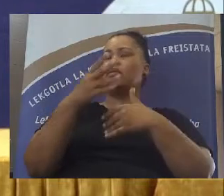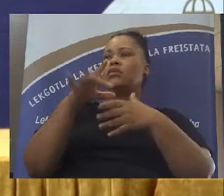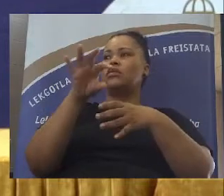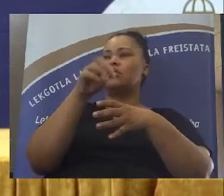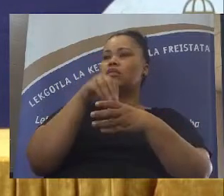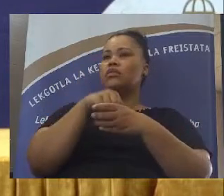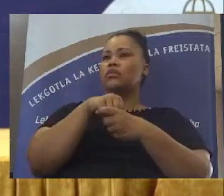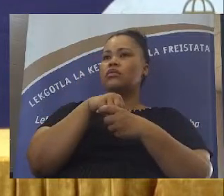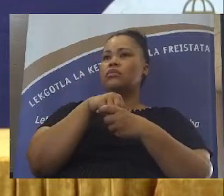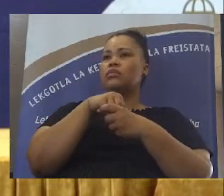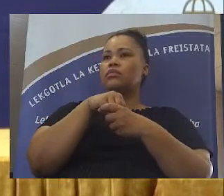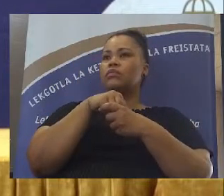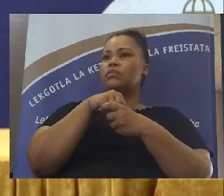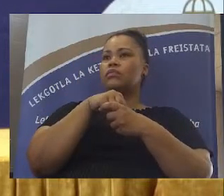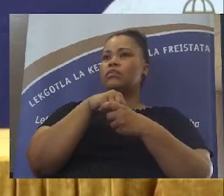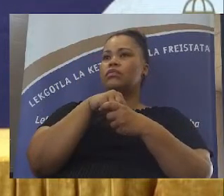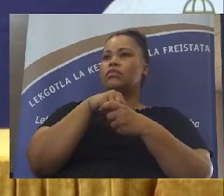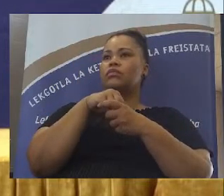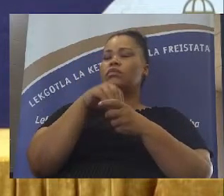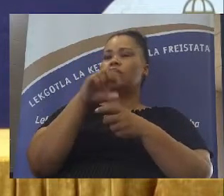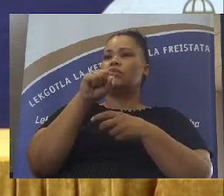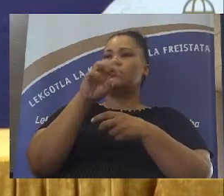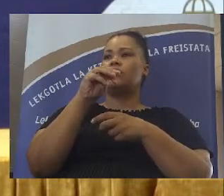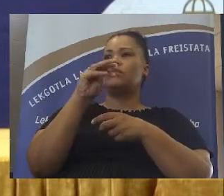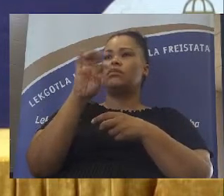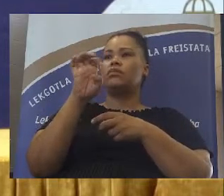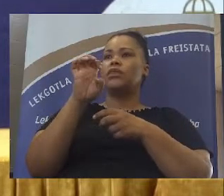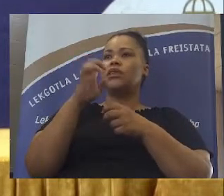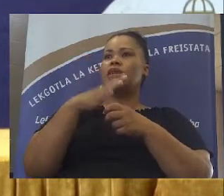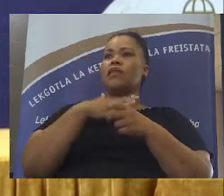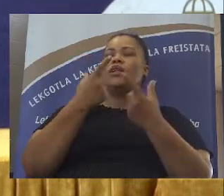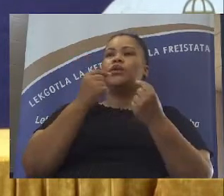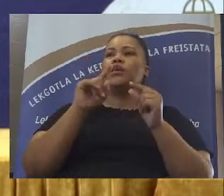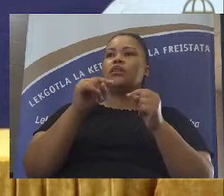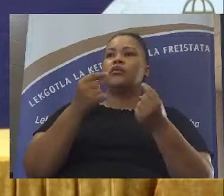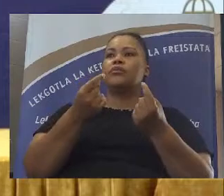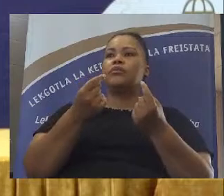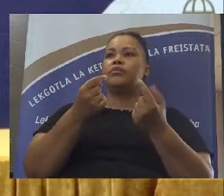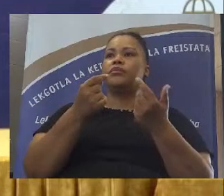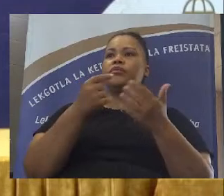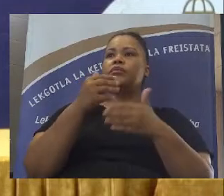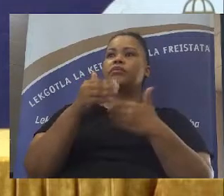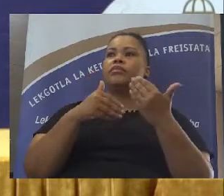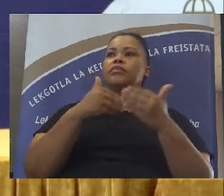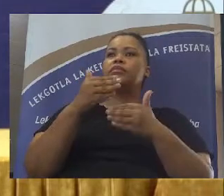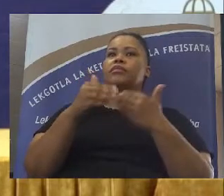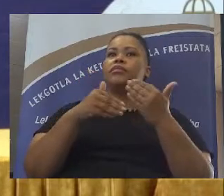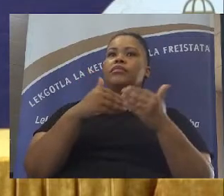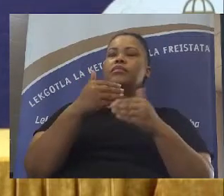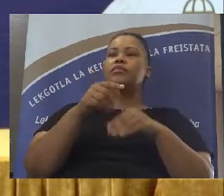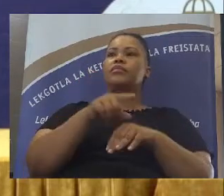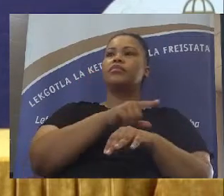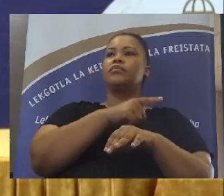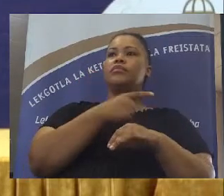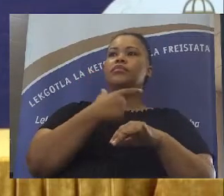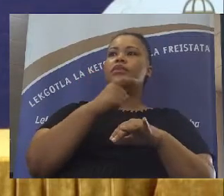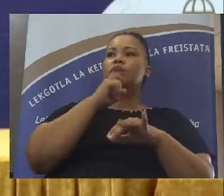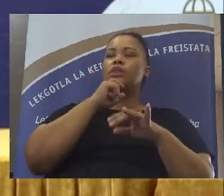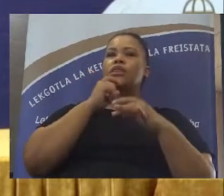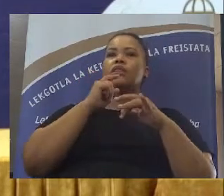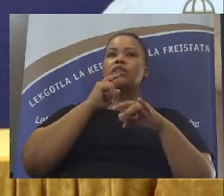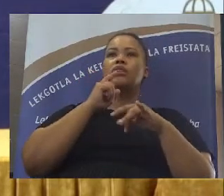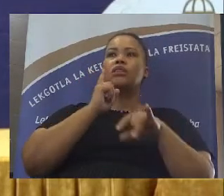prohibitive and prevent the SMEs to do that. And the process is cumbersome, it's time